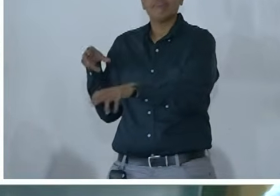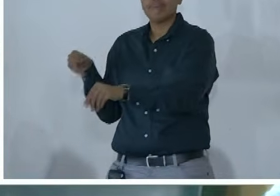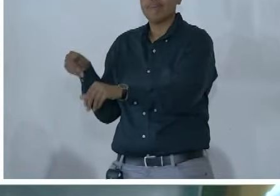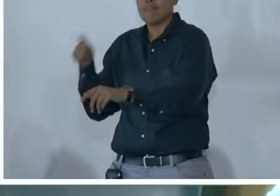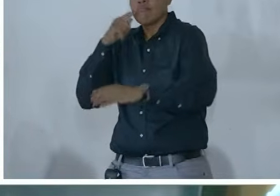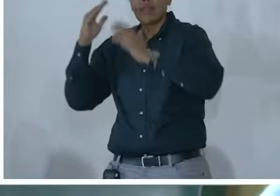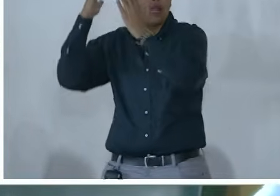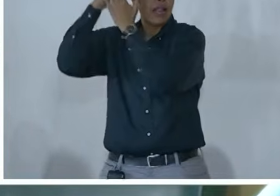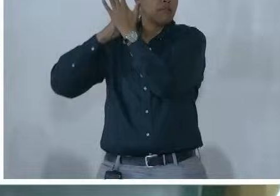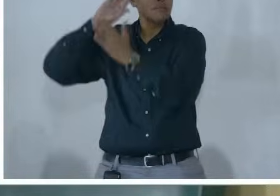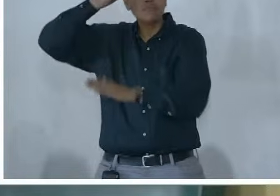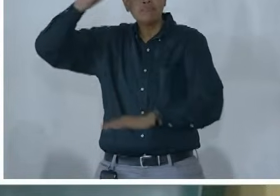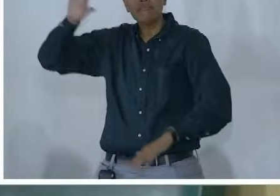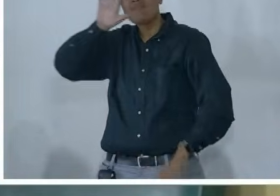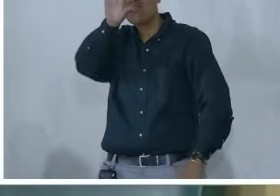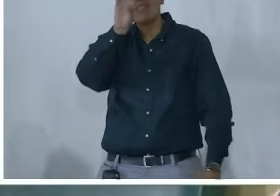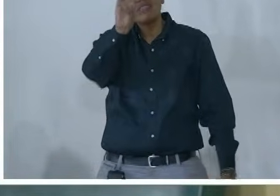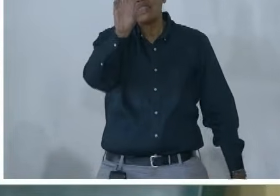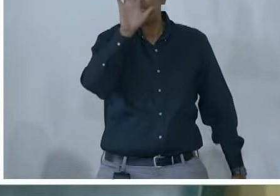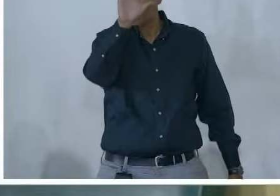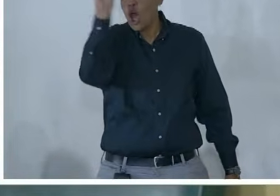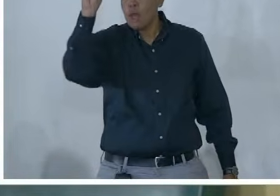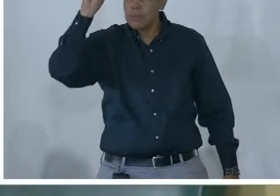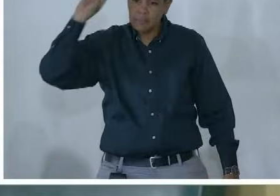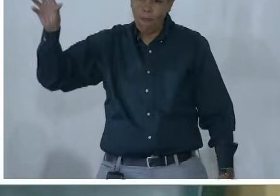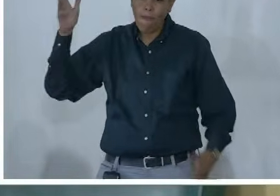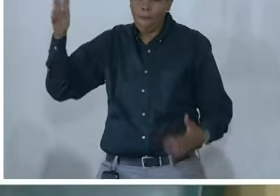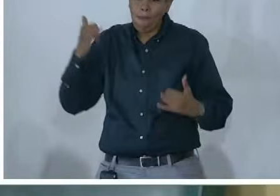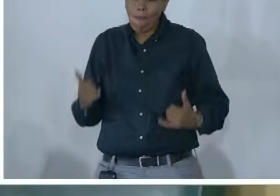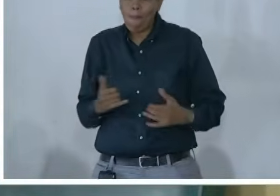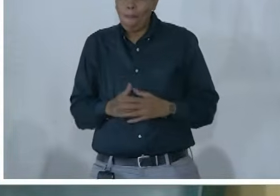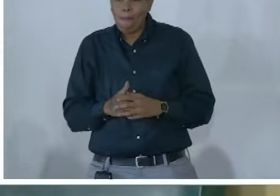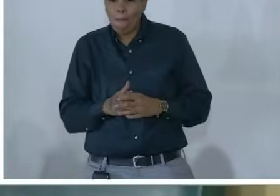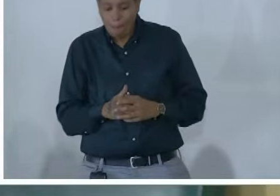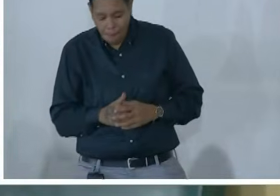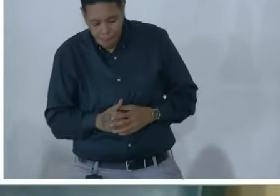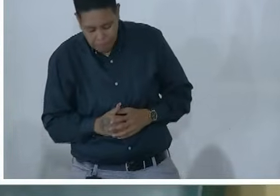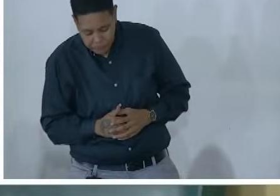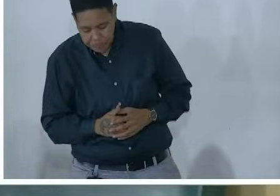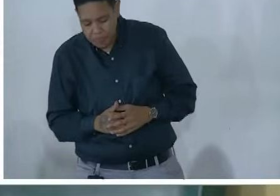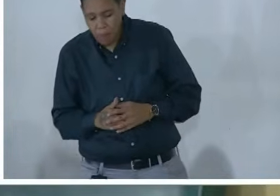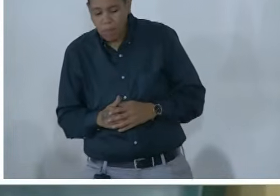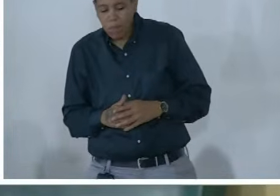listed 56 companies. Madam Speaker,